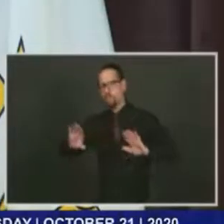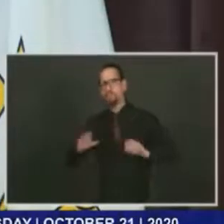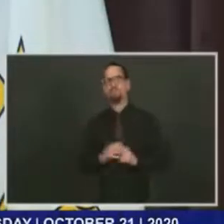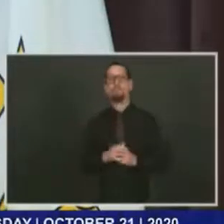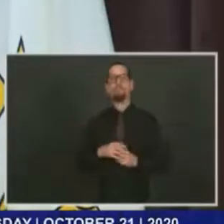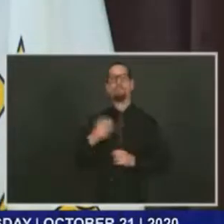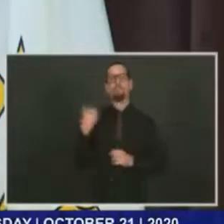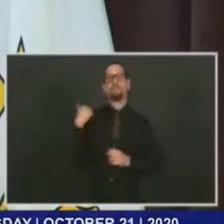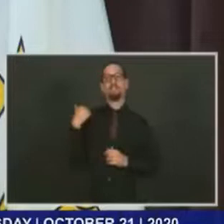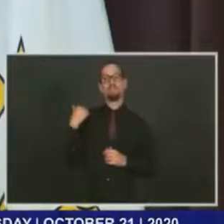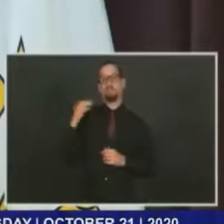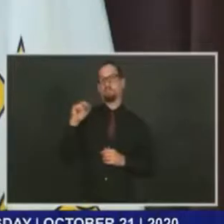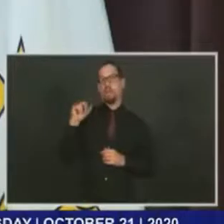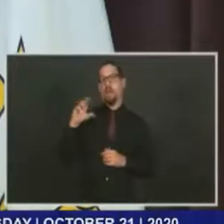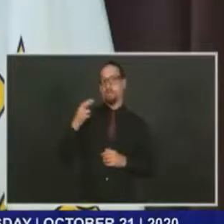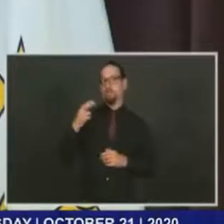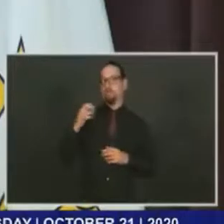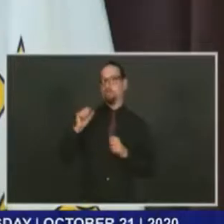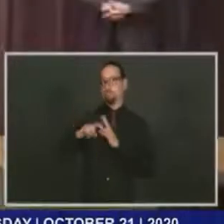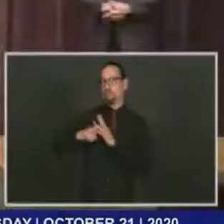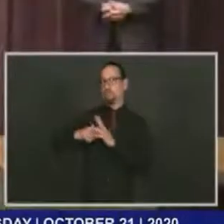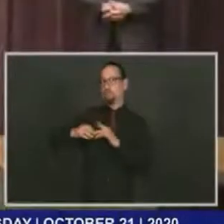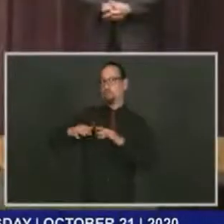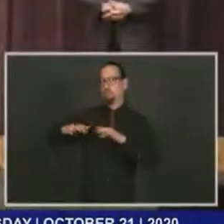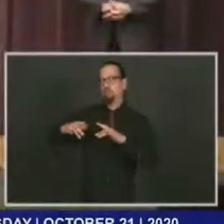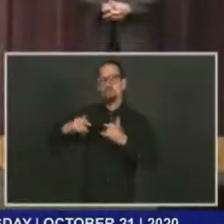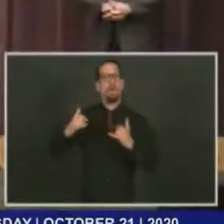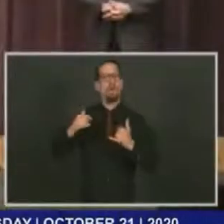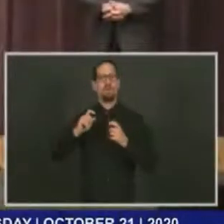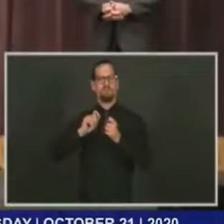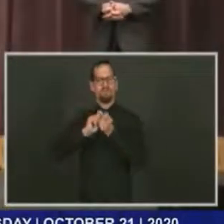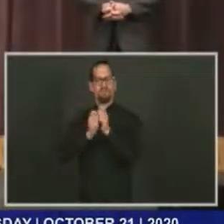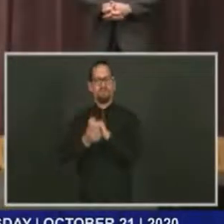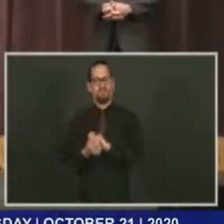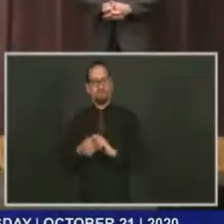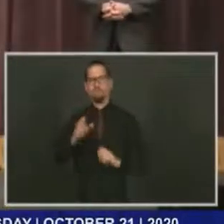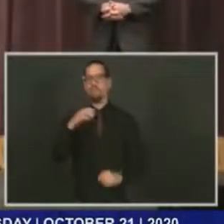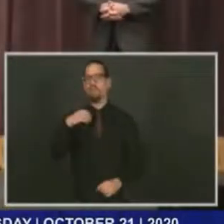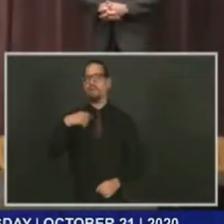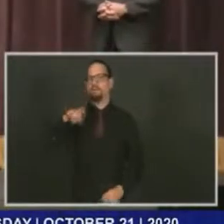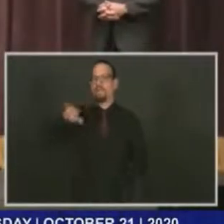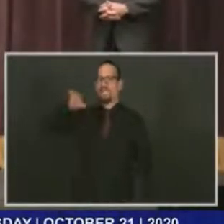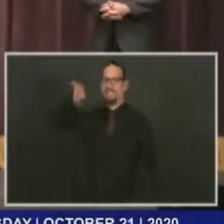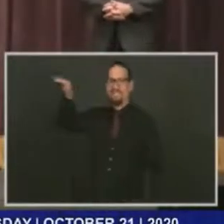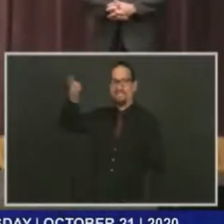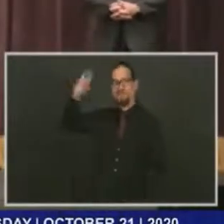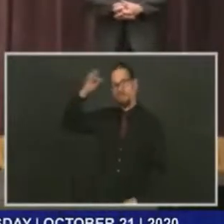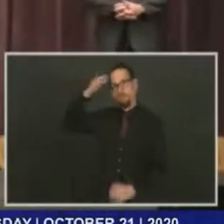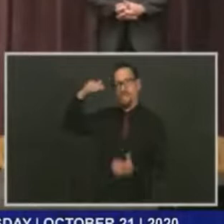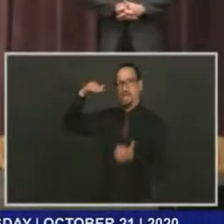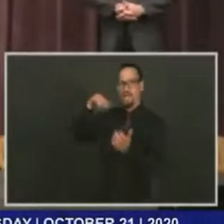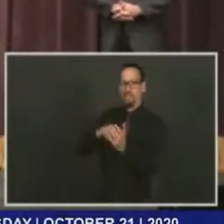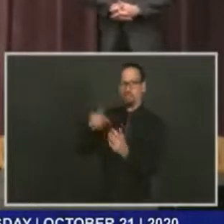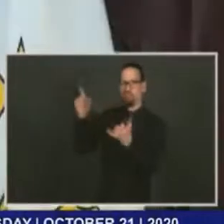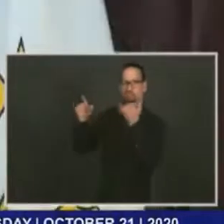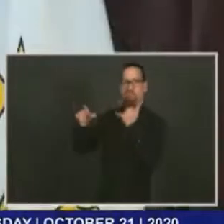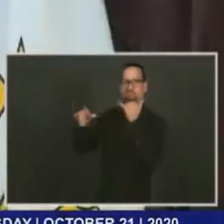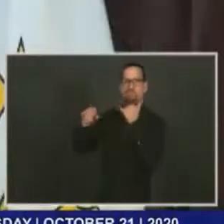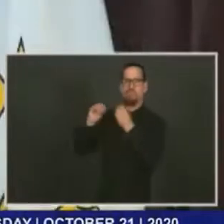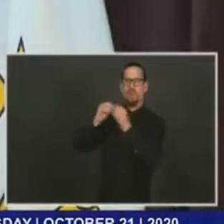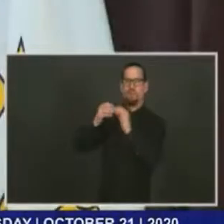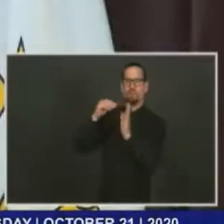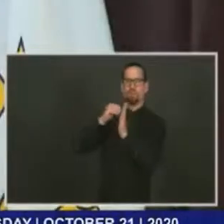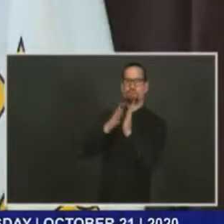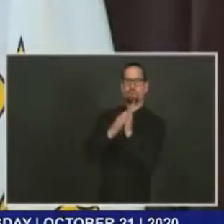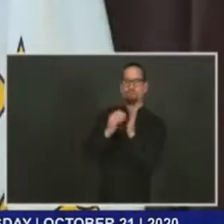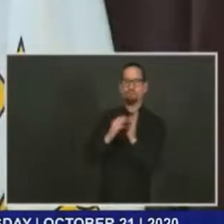reach out to that national entity and make sure the numbers get corrected. What are the occupancy rates? I will get